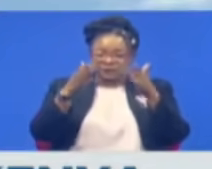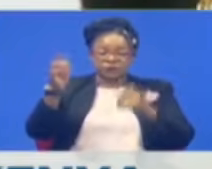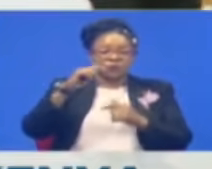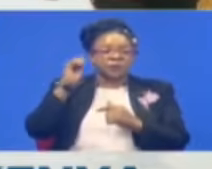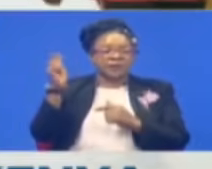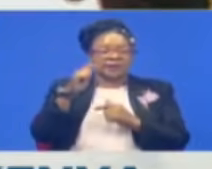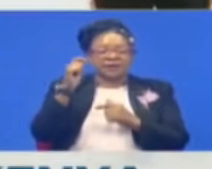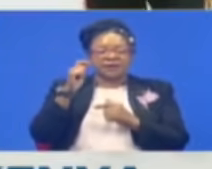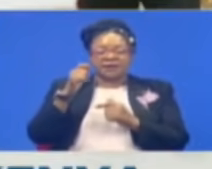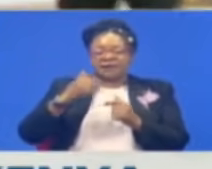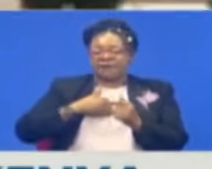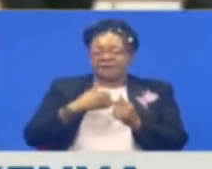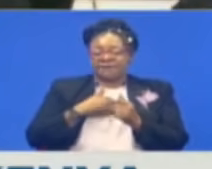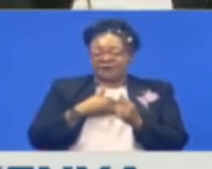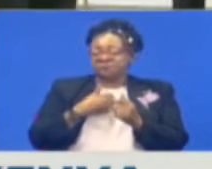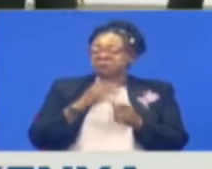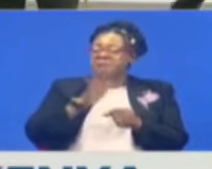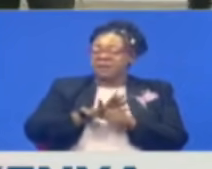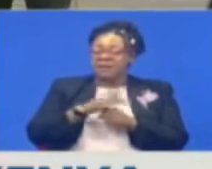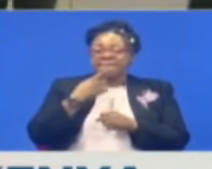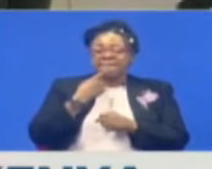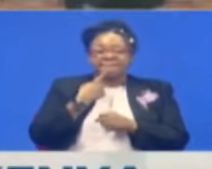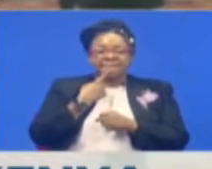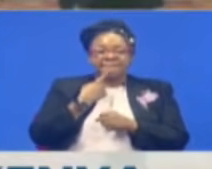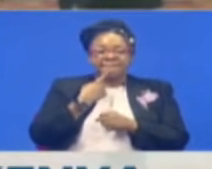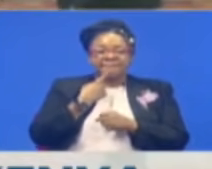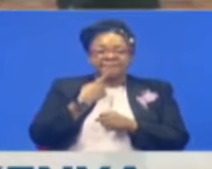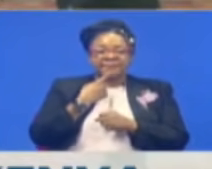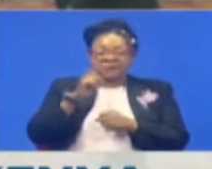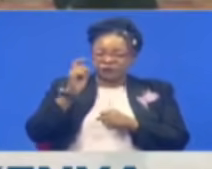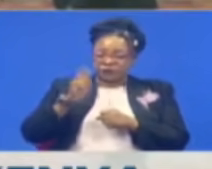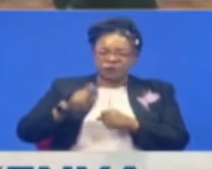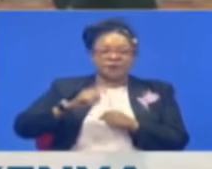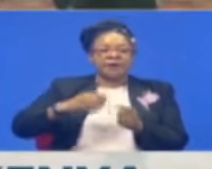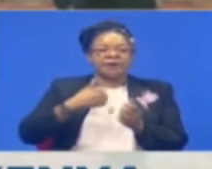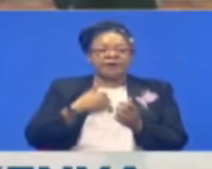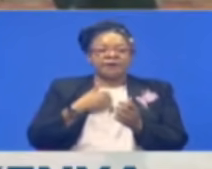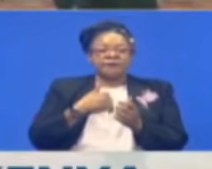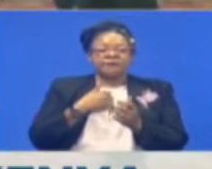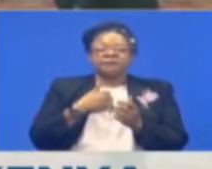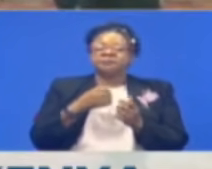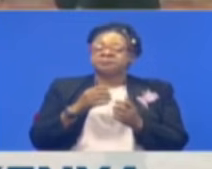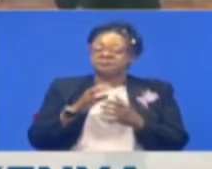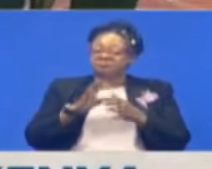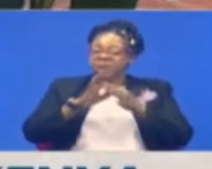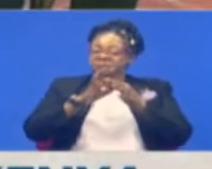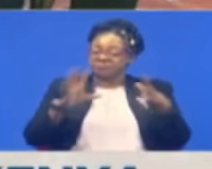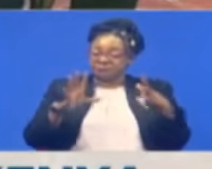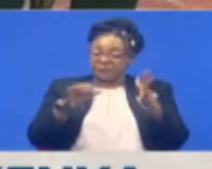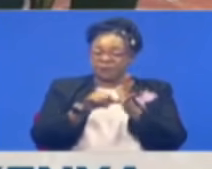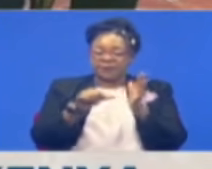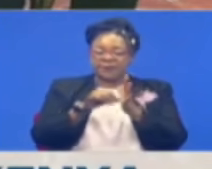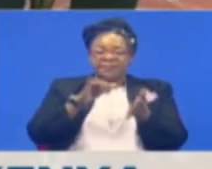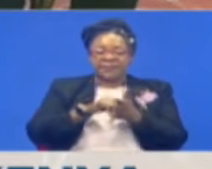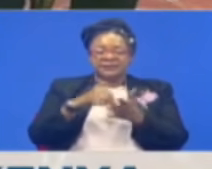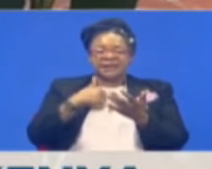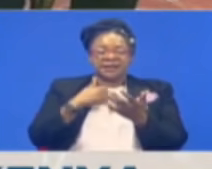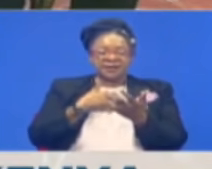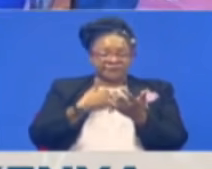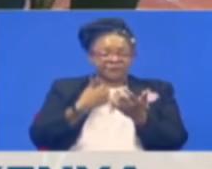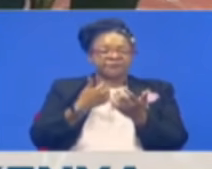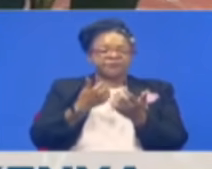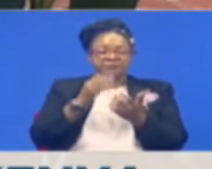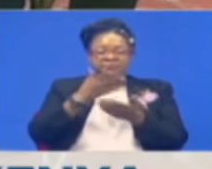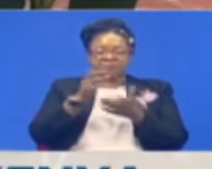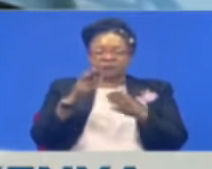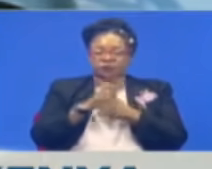many are holding the view that the first order of business should be unwinding entangled ties that have brought tensions between the two states in the